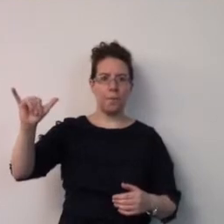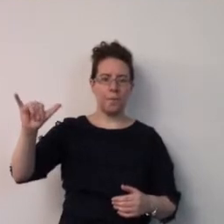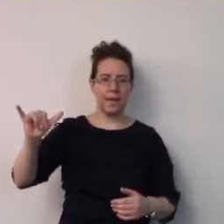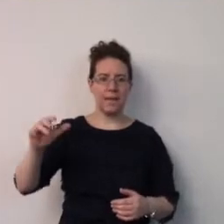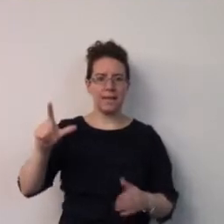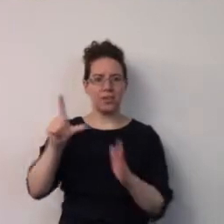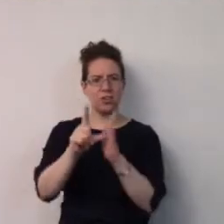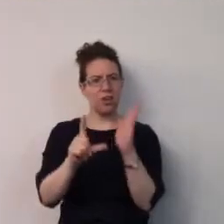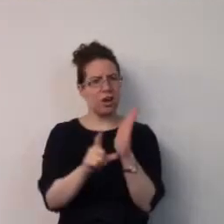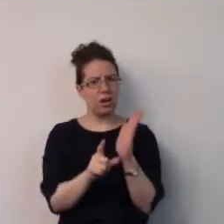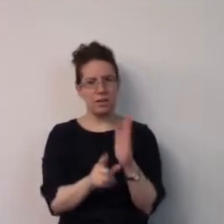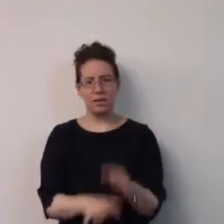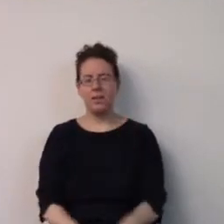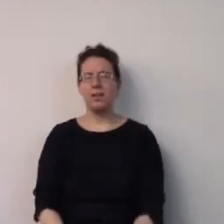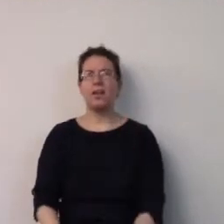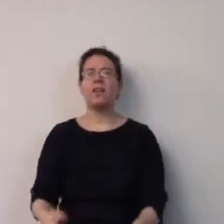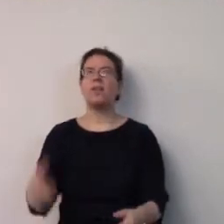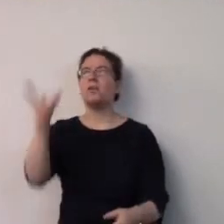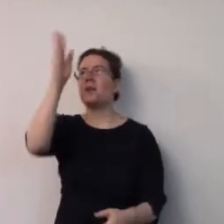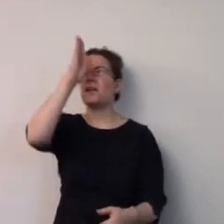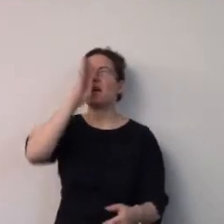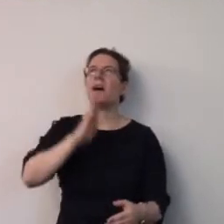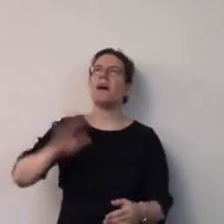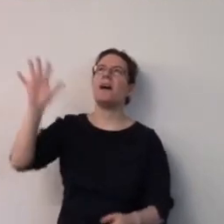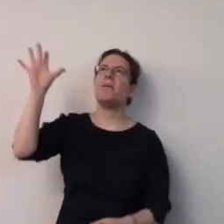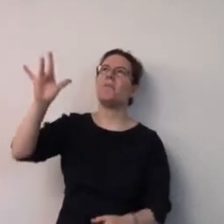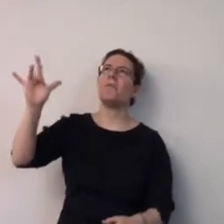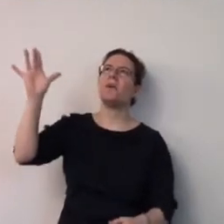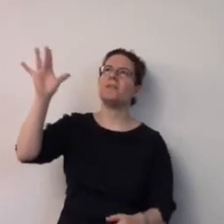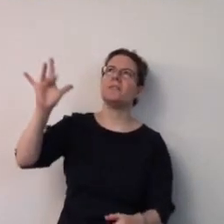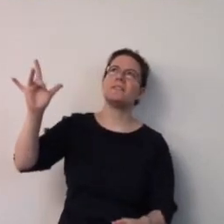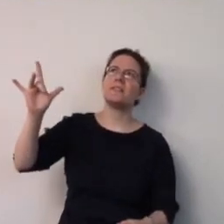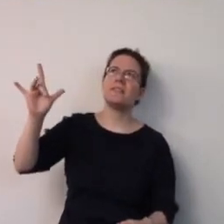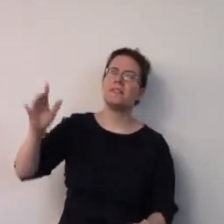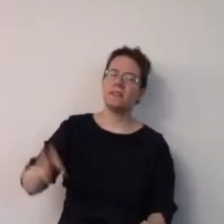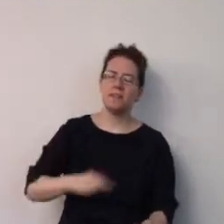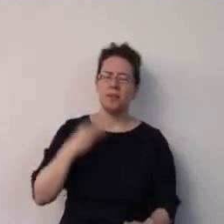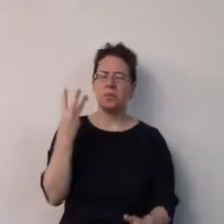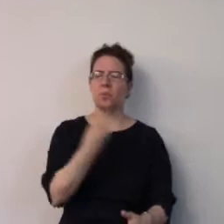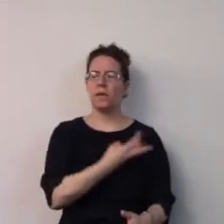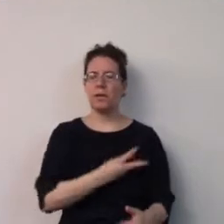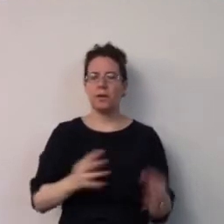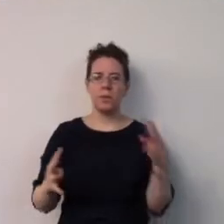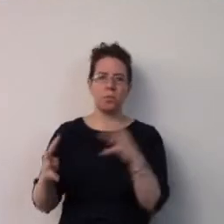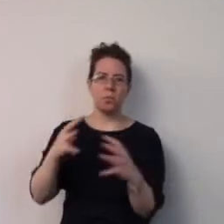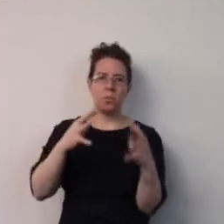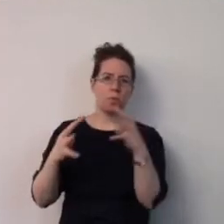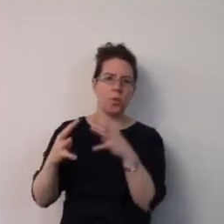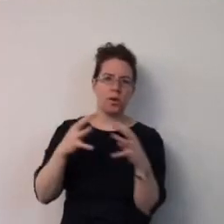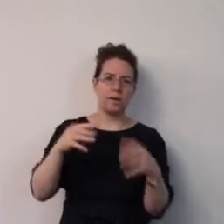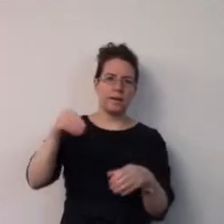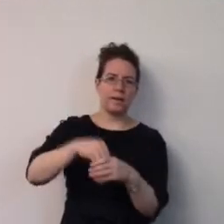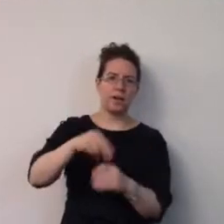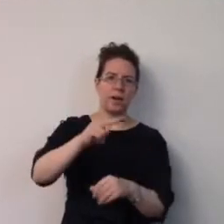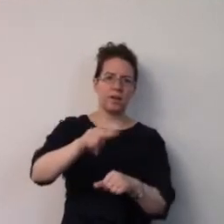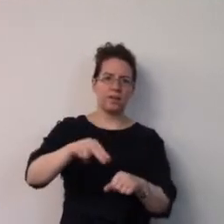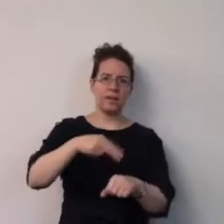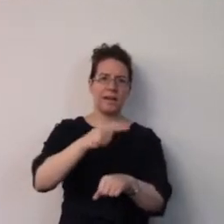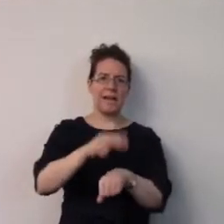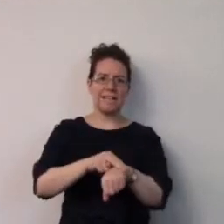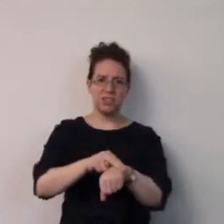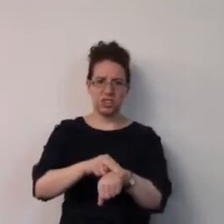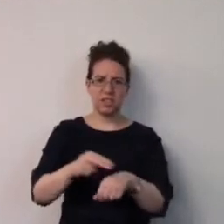the America that we know. That's true. It isn't perfect, but it's getting better. That's the truth. But there's